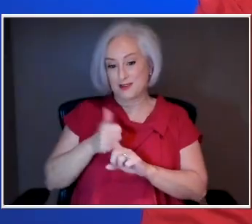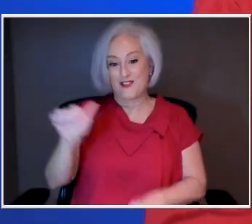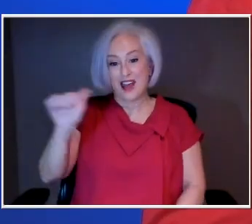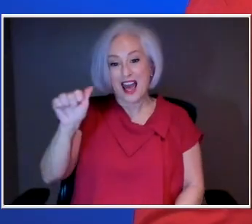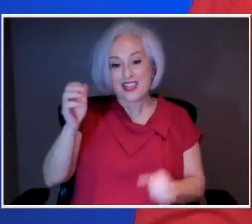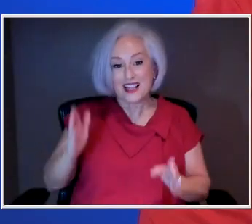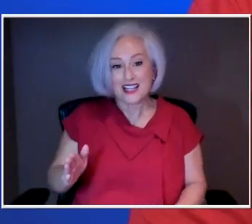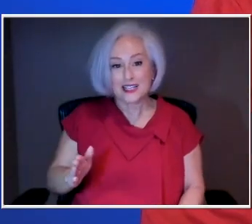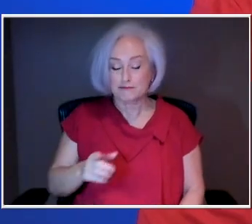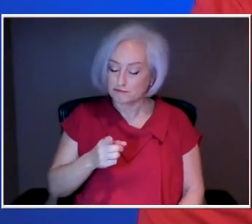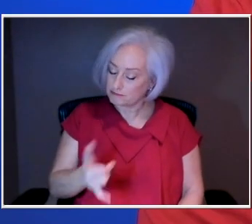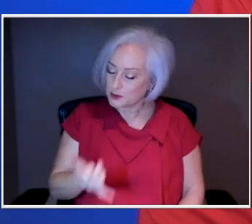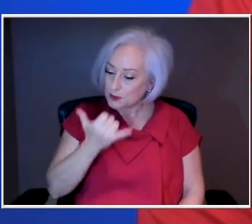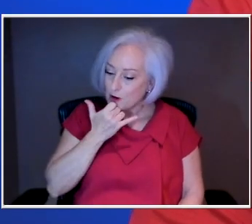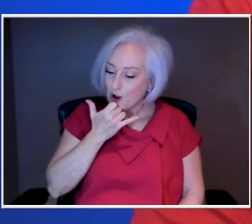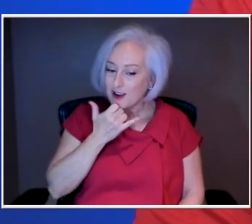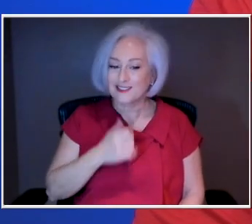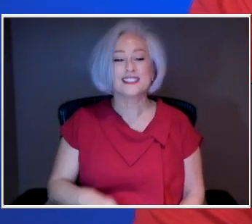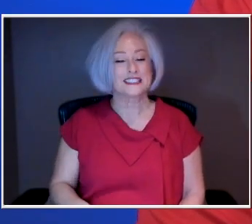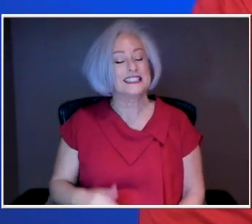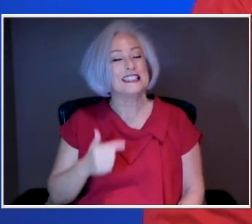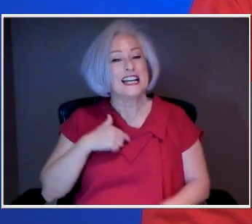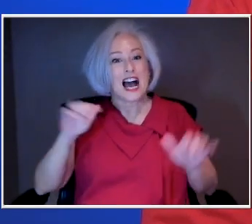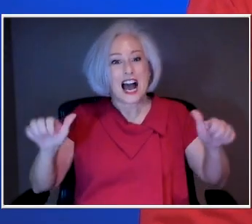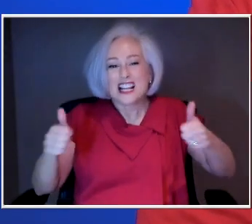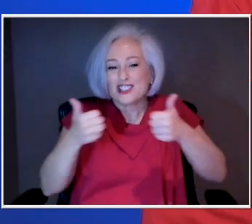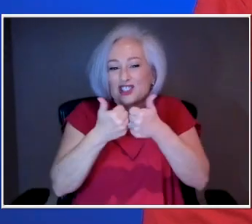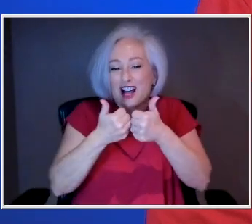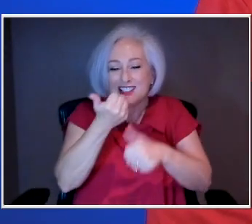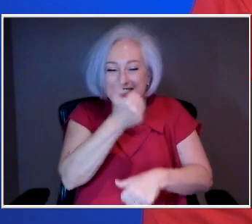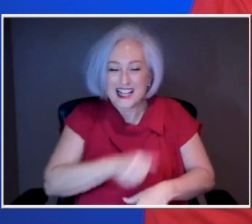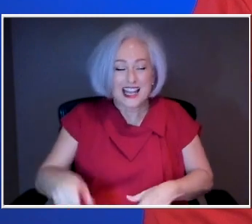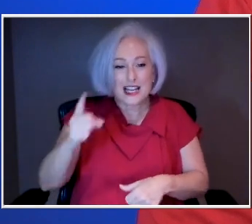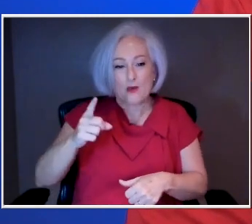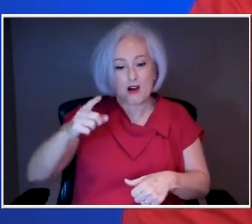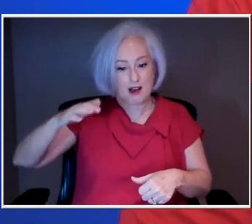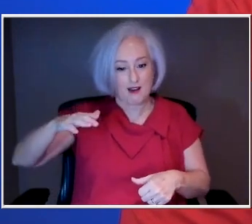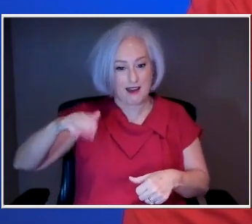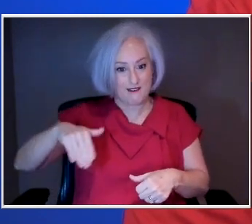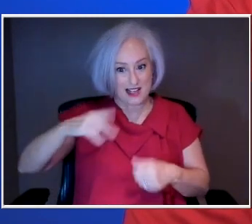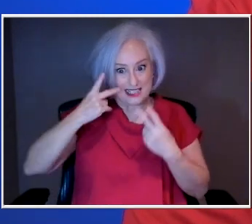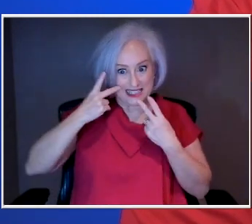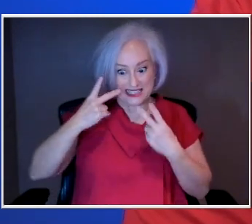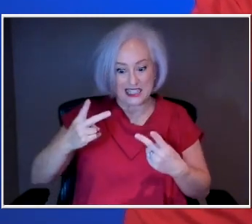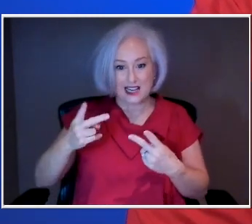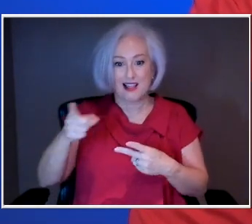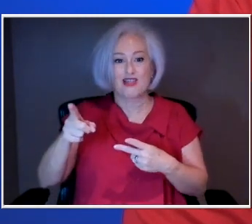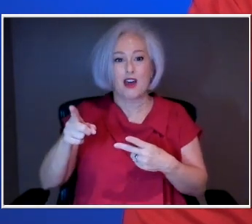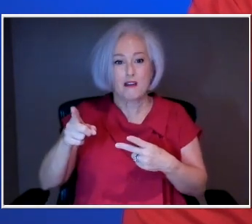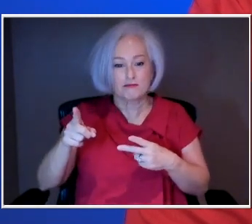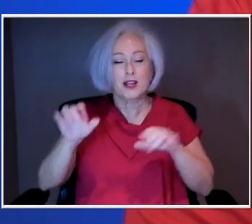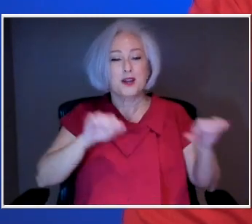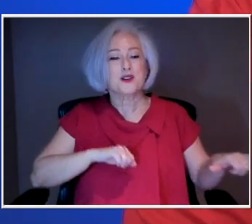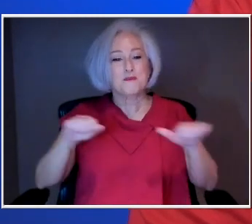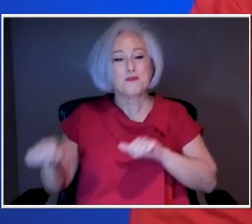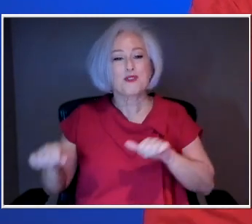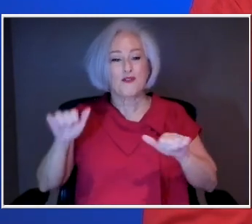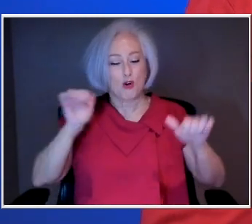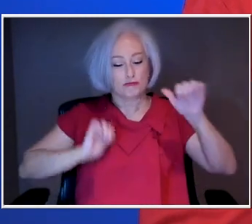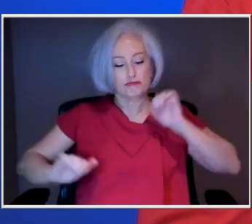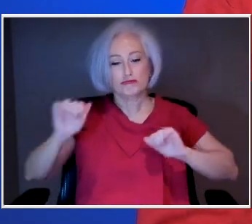34 Chiefs dancers who will also be cheering on the Chiefs and on that field on Sunday. She says, if you do not think of cheerleaders